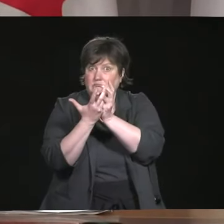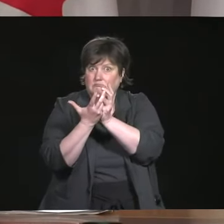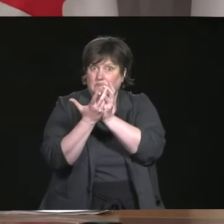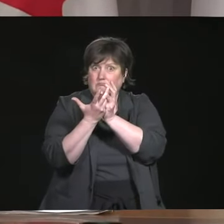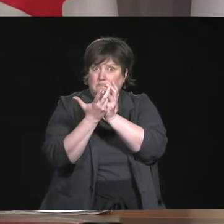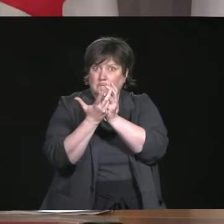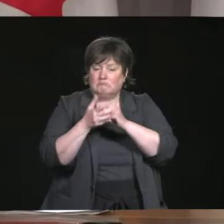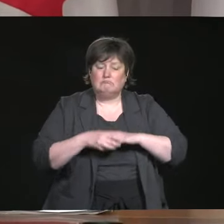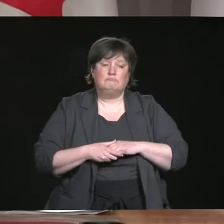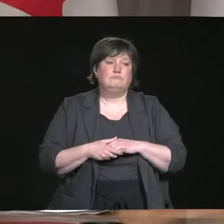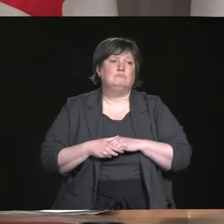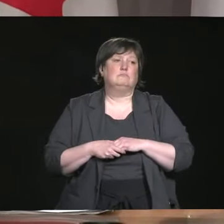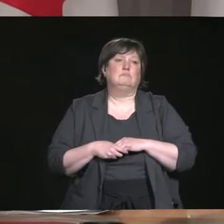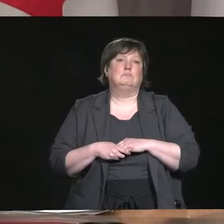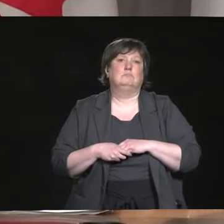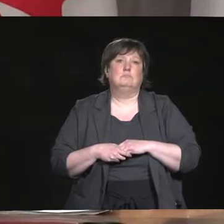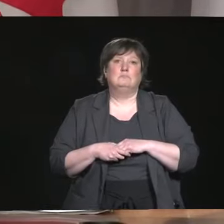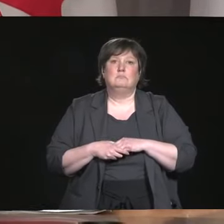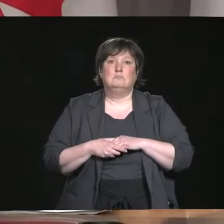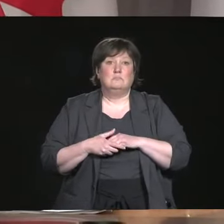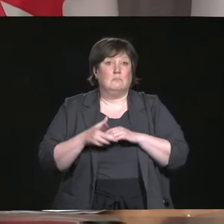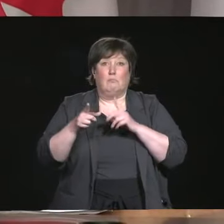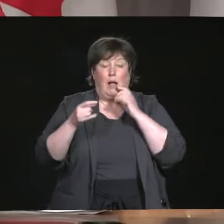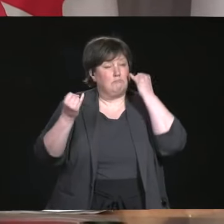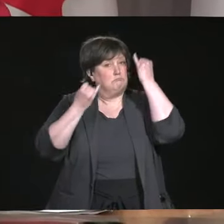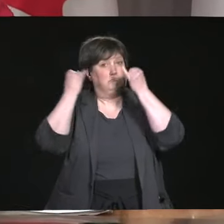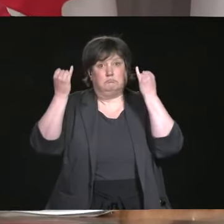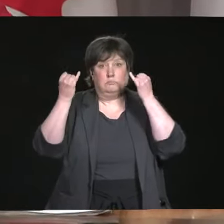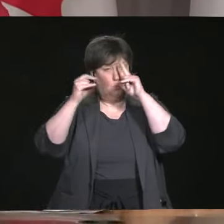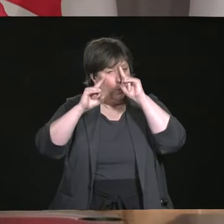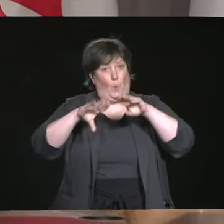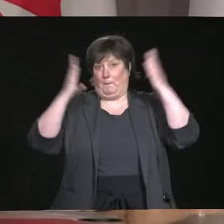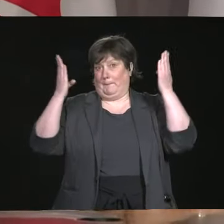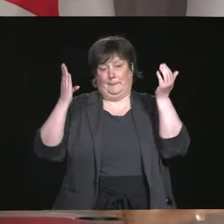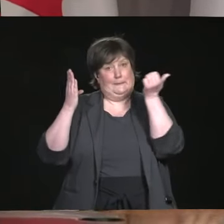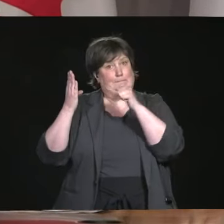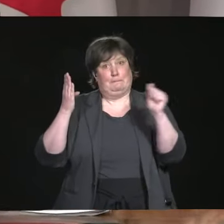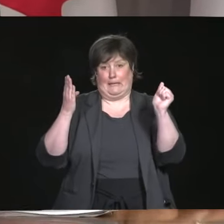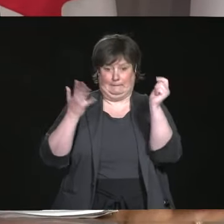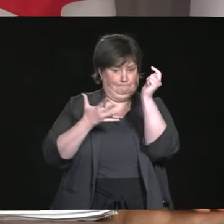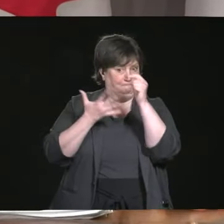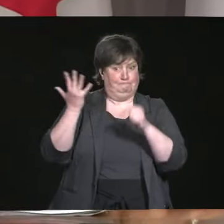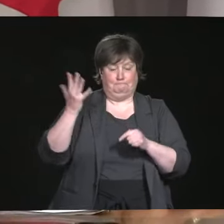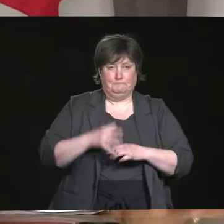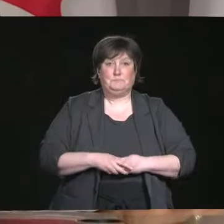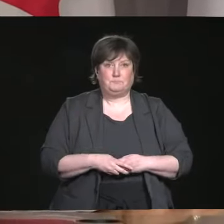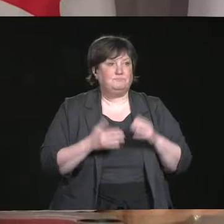is off the table. Merci, Madame la Vice-Première Ministre. Next question, CTV.